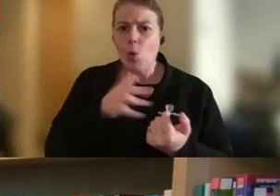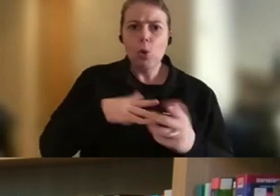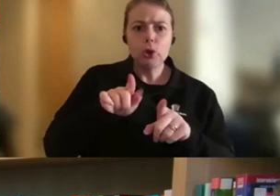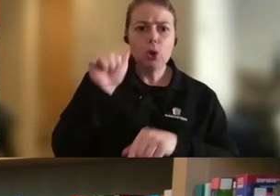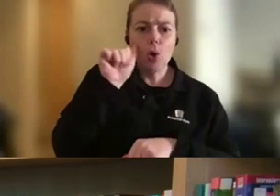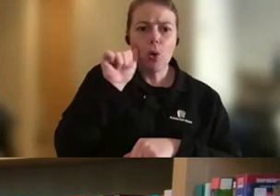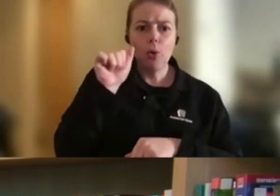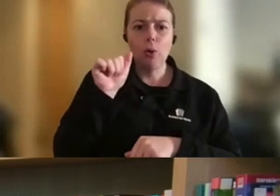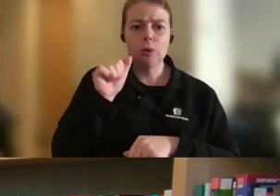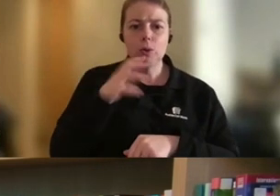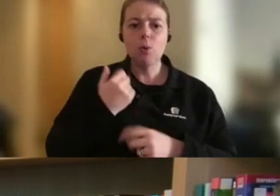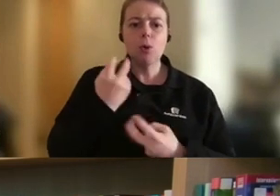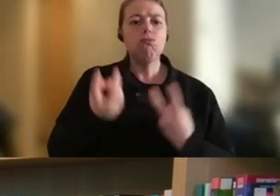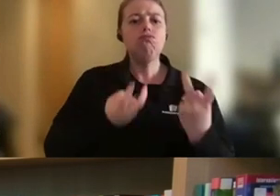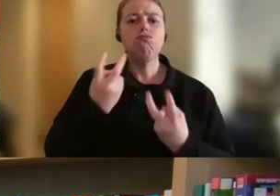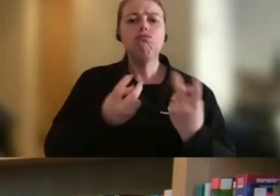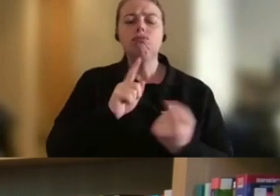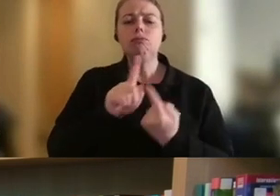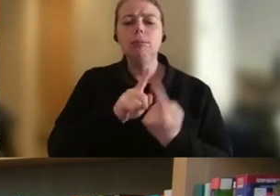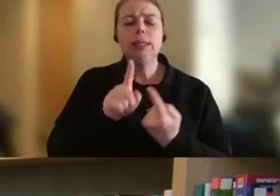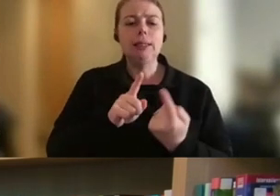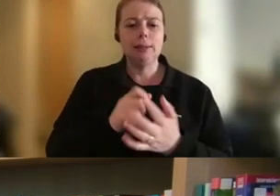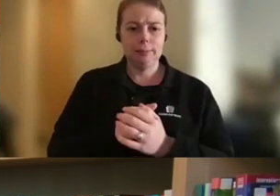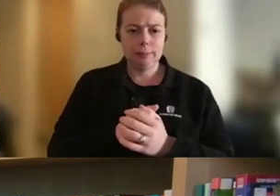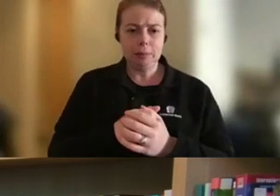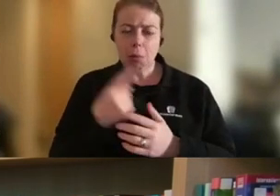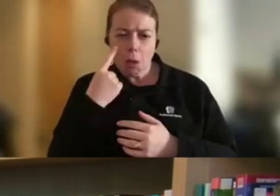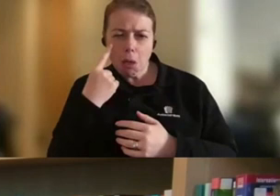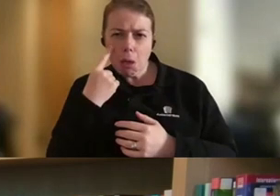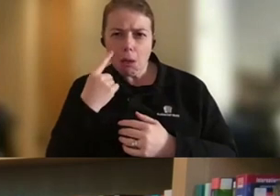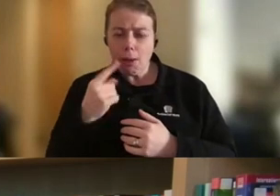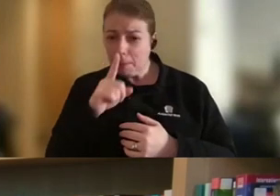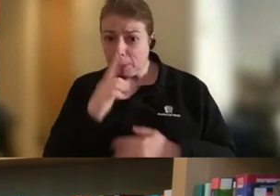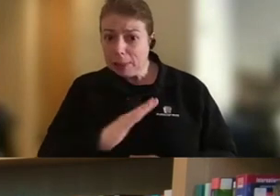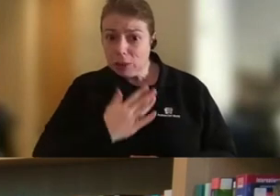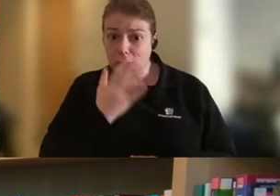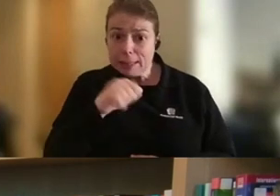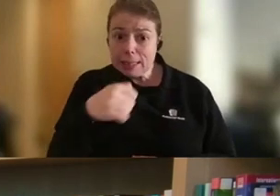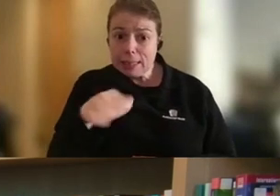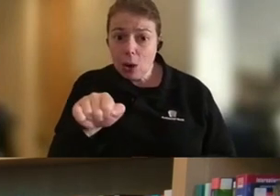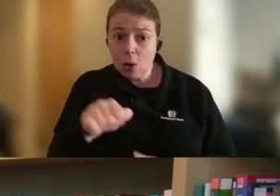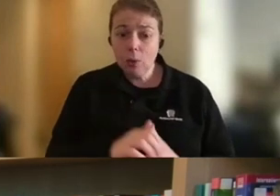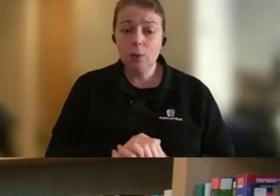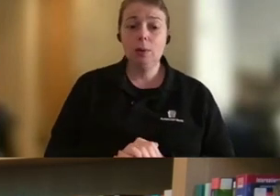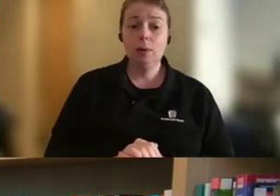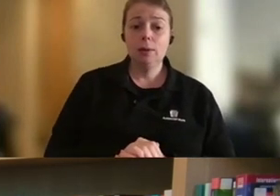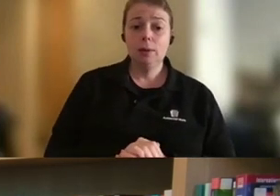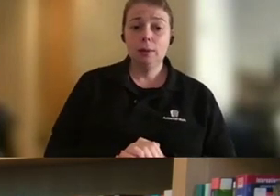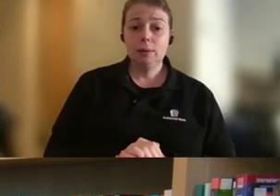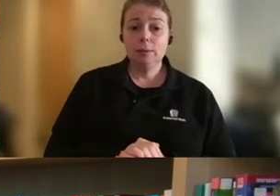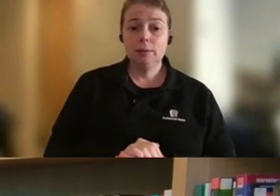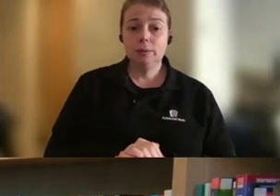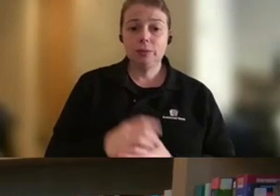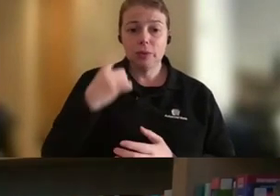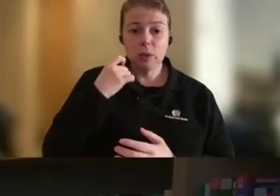wanted to have this exploratory meeting just to, I guess, gauge the level of interest and maturity, if you will, right, with neurodiversity awareness and